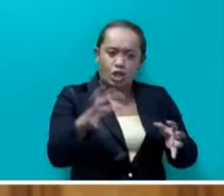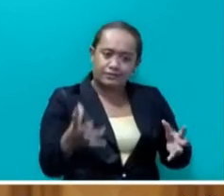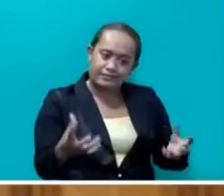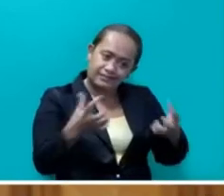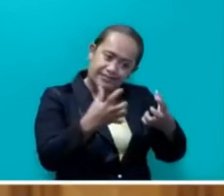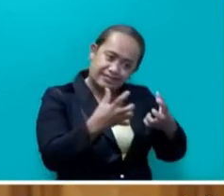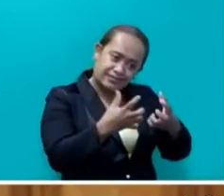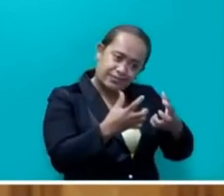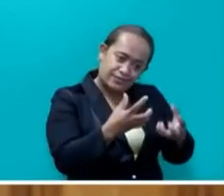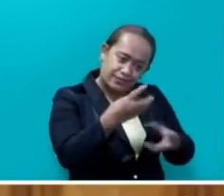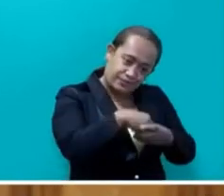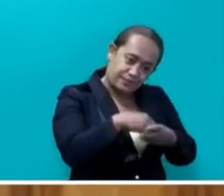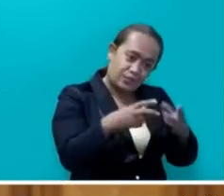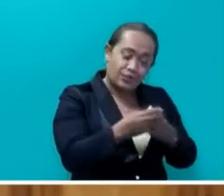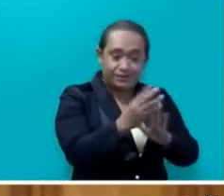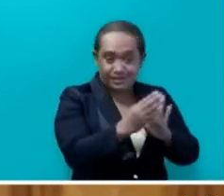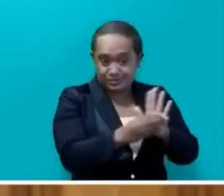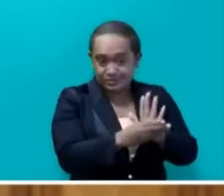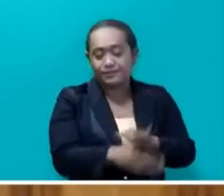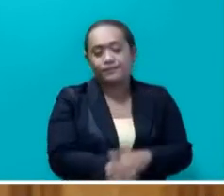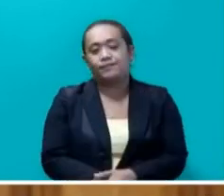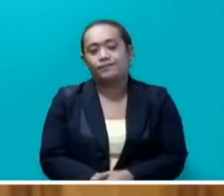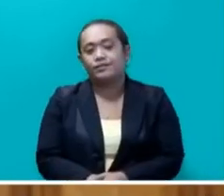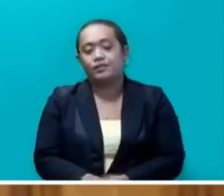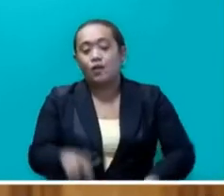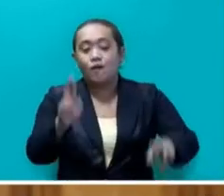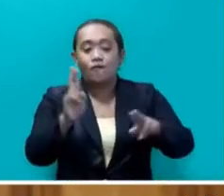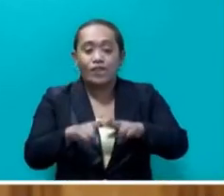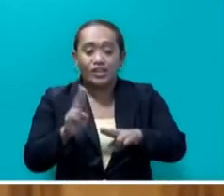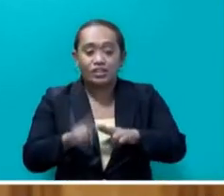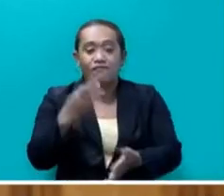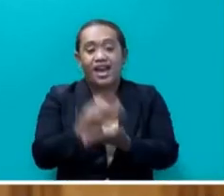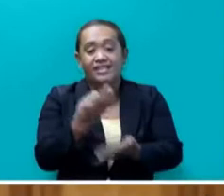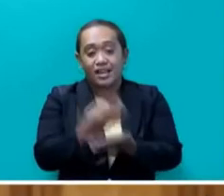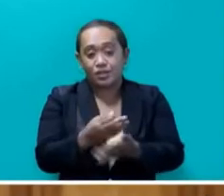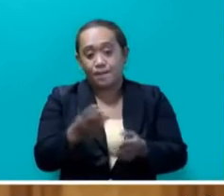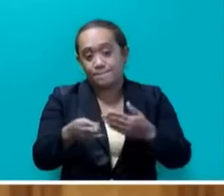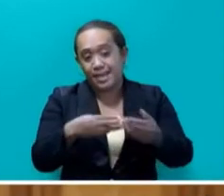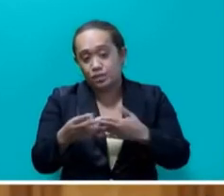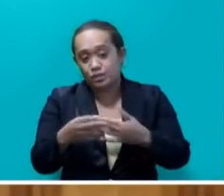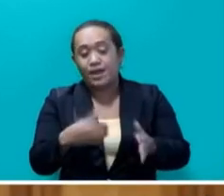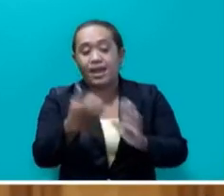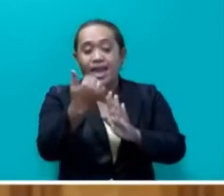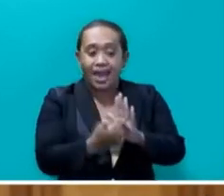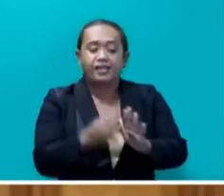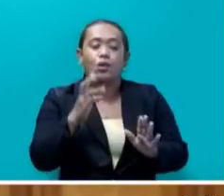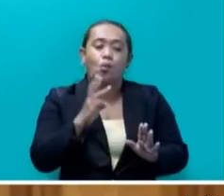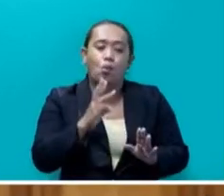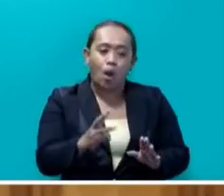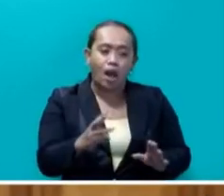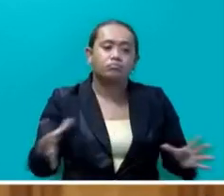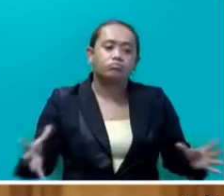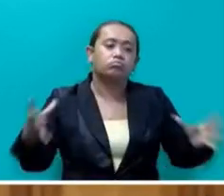the Financial Management Act, FMA, was a culmination of the public sector and public